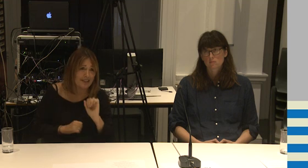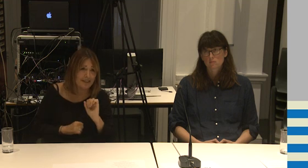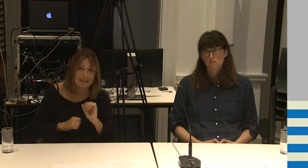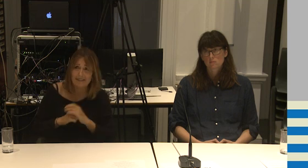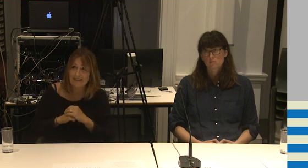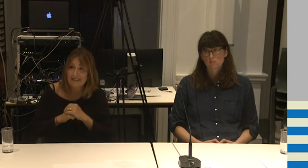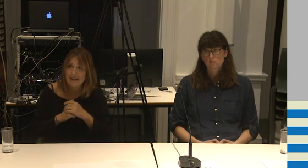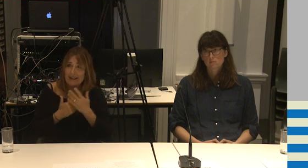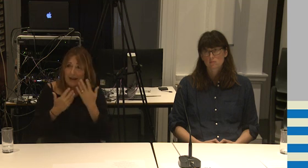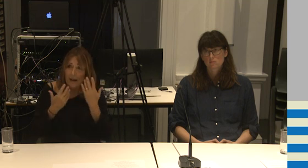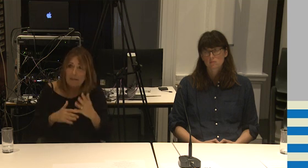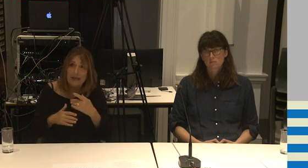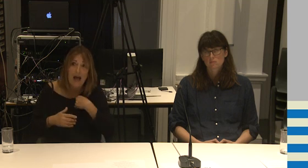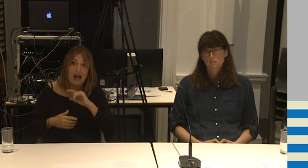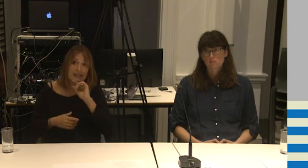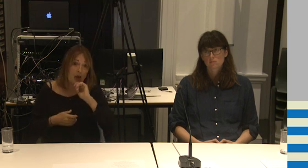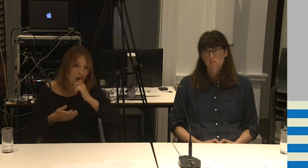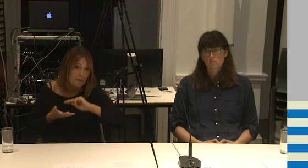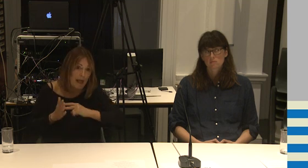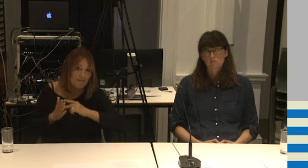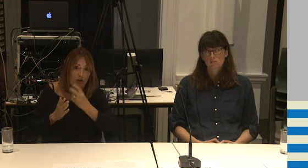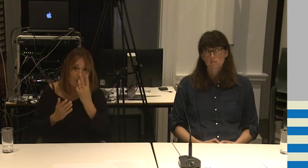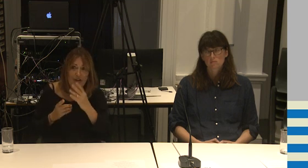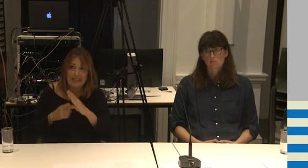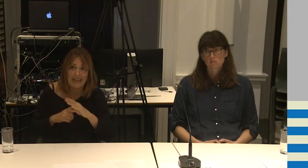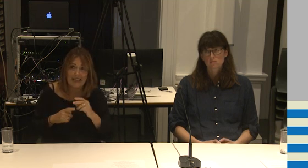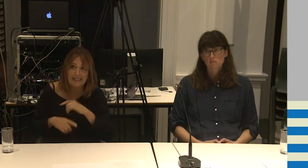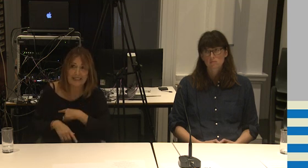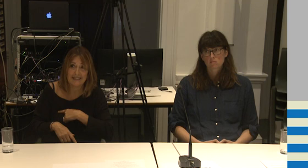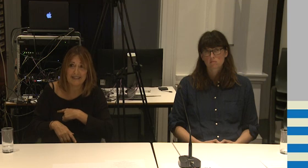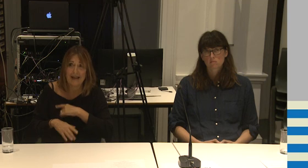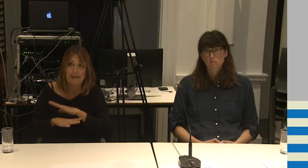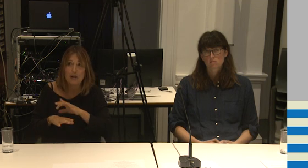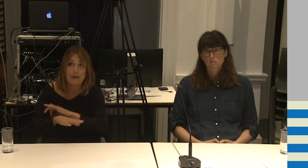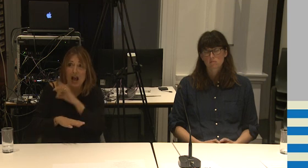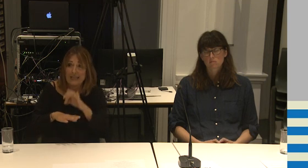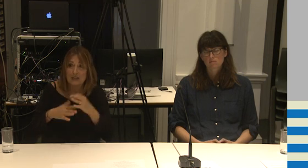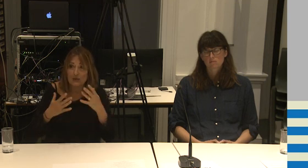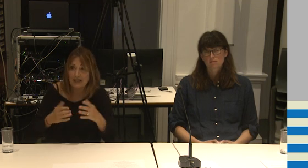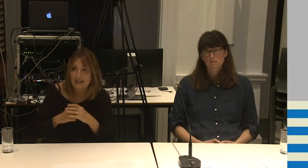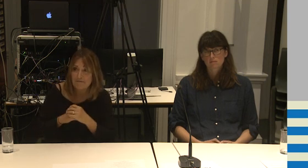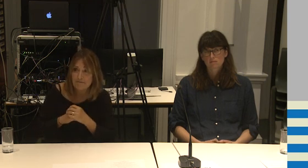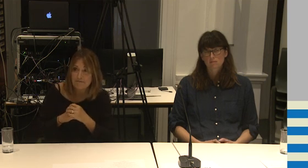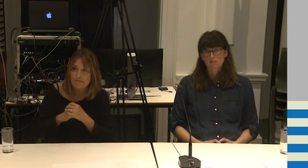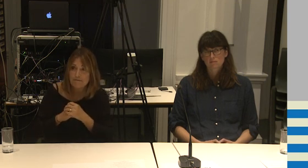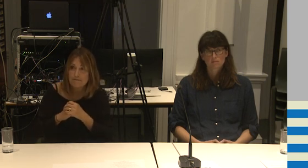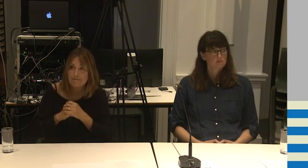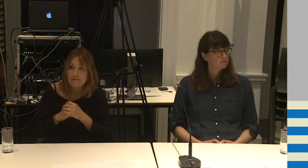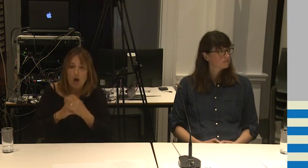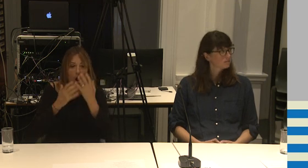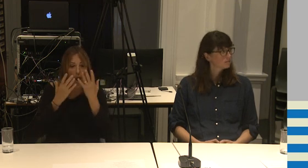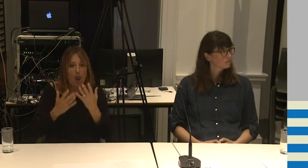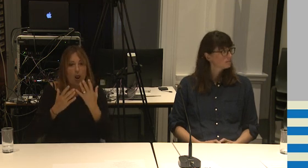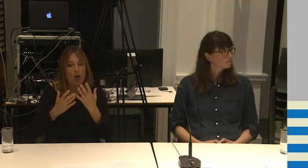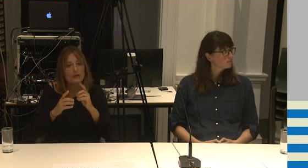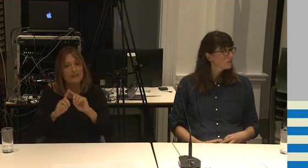I didn't draw a plan in 3 years and I still graduated. I may not be an architect today, but I think there are lots of ways